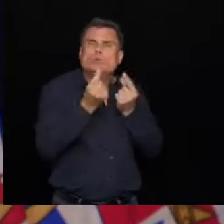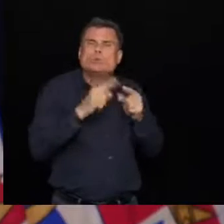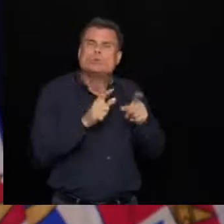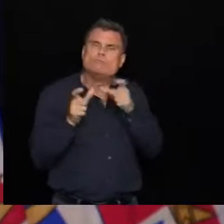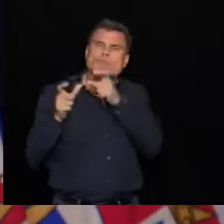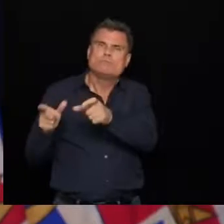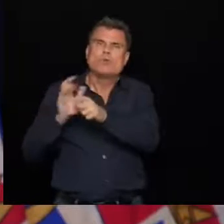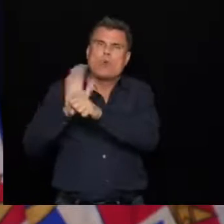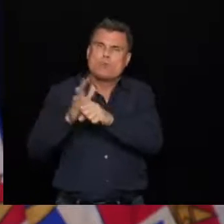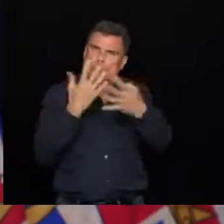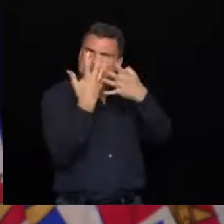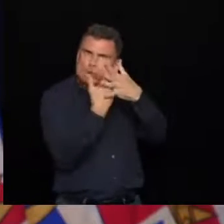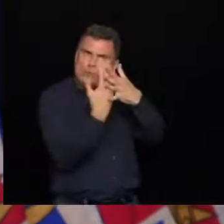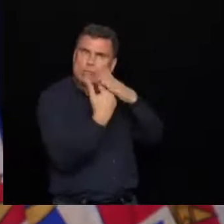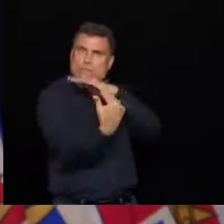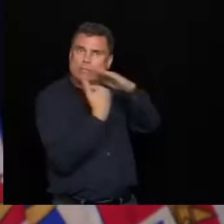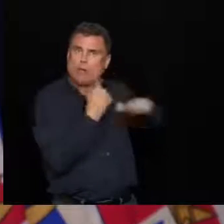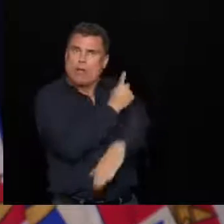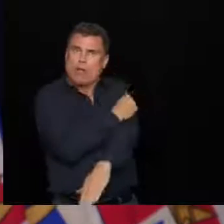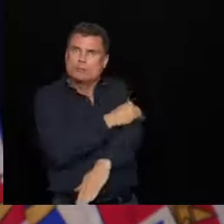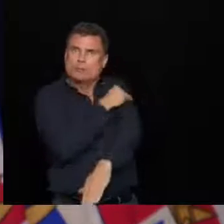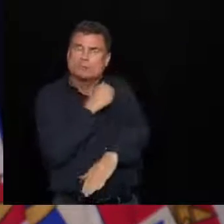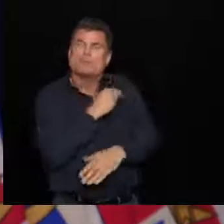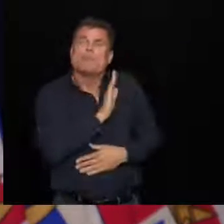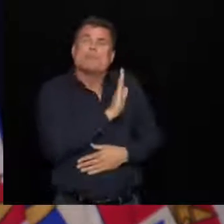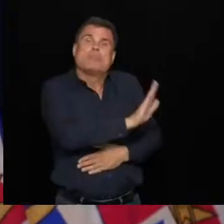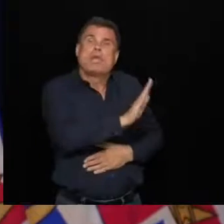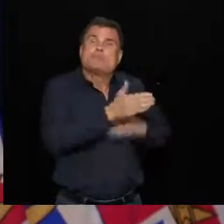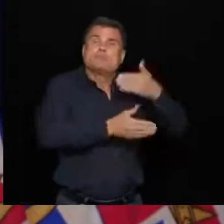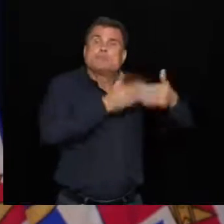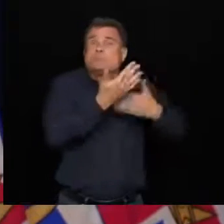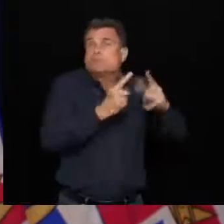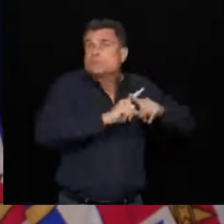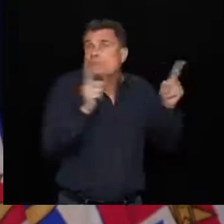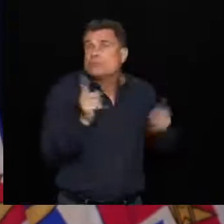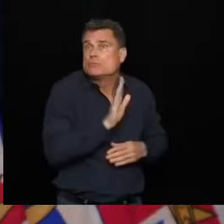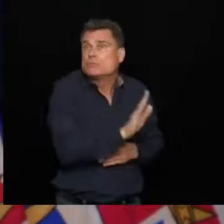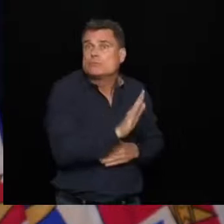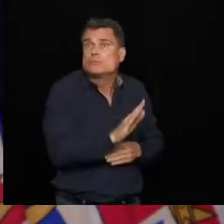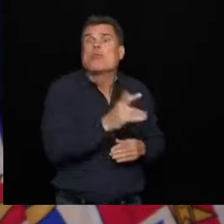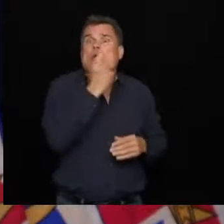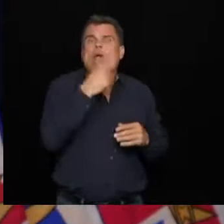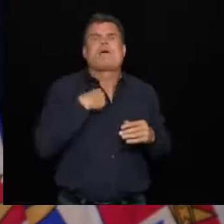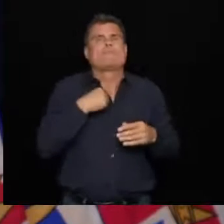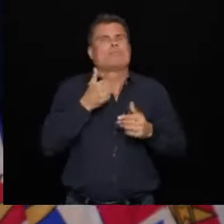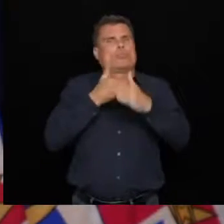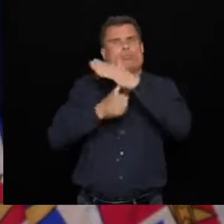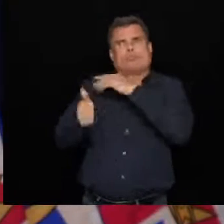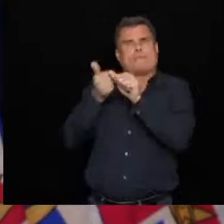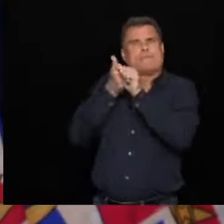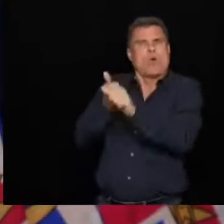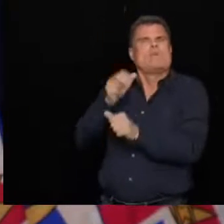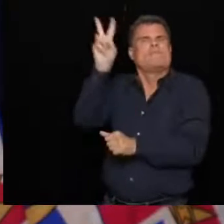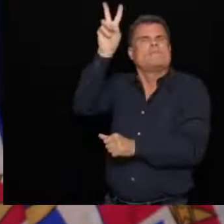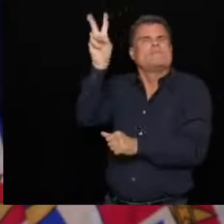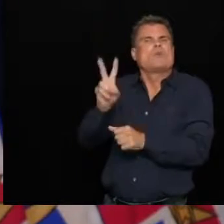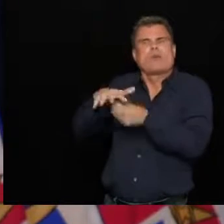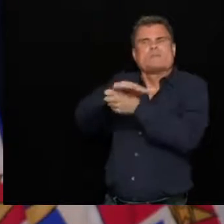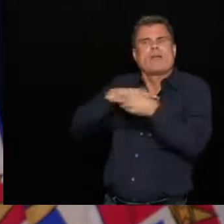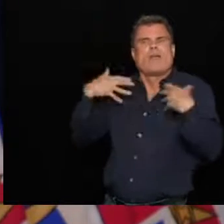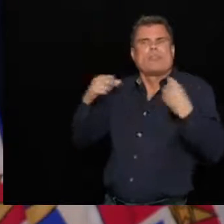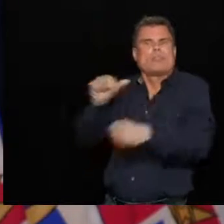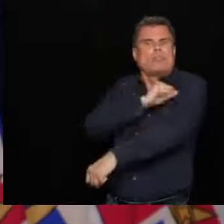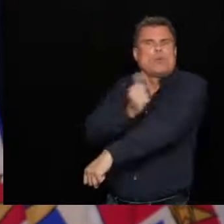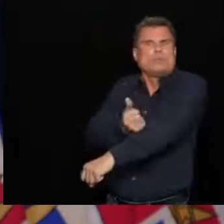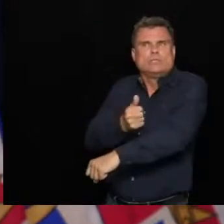slightly different. Each health authority has a different structure and a different way of decision making, so sometimes that can lead